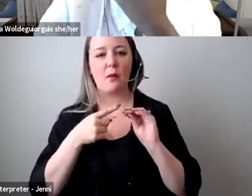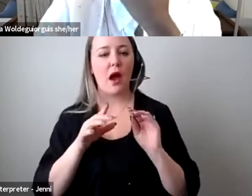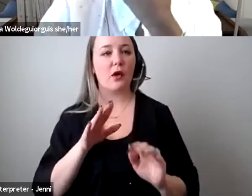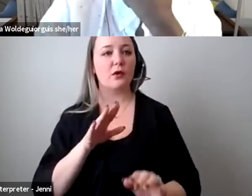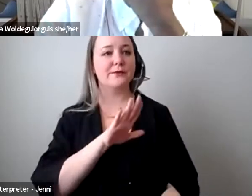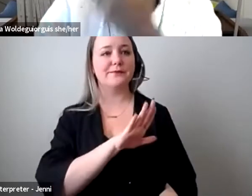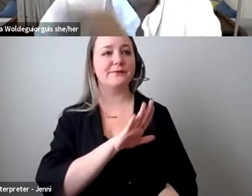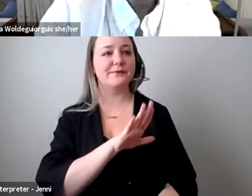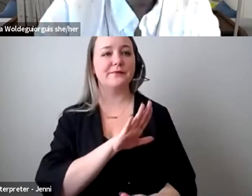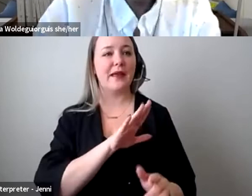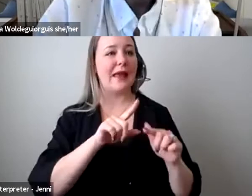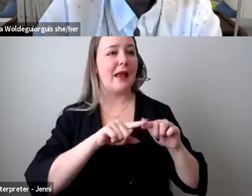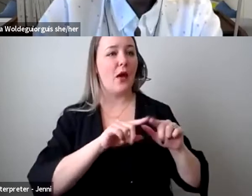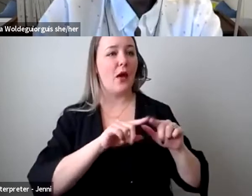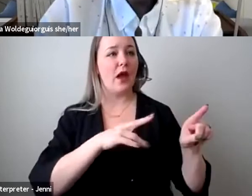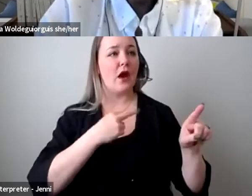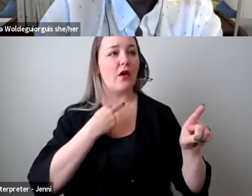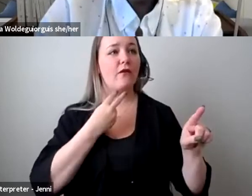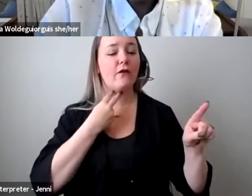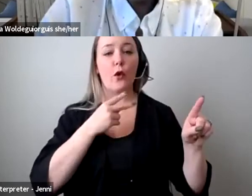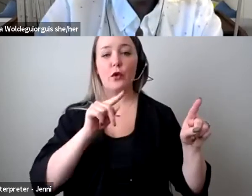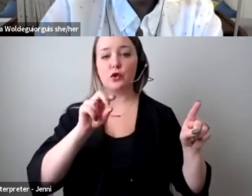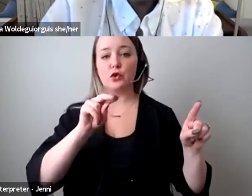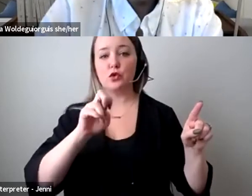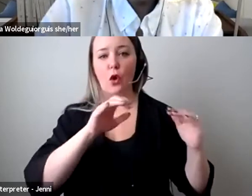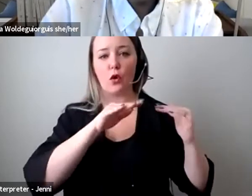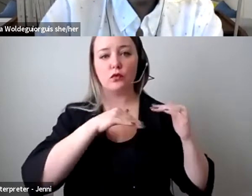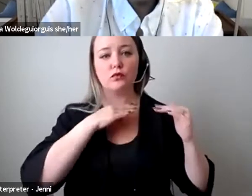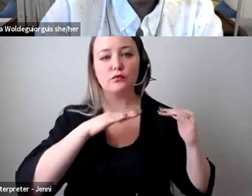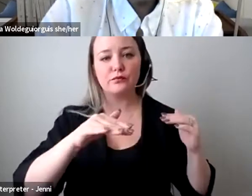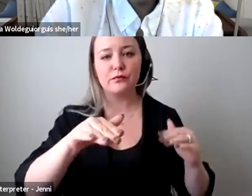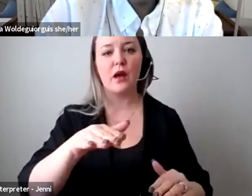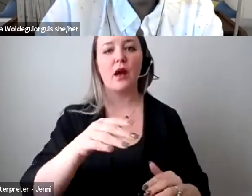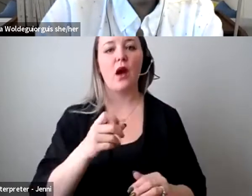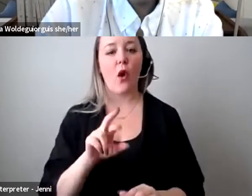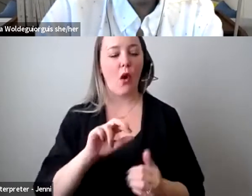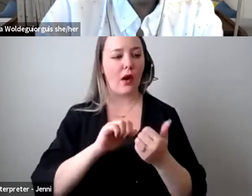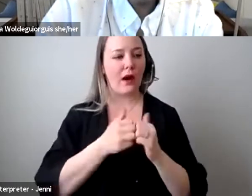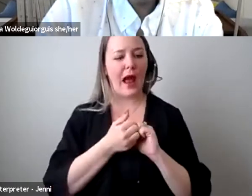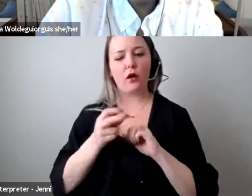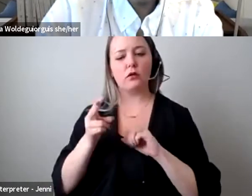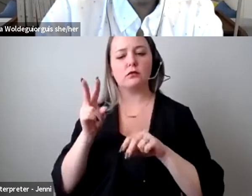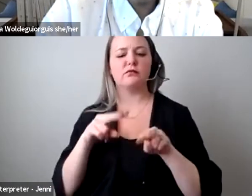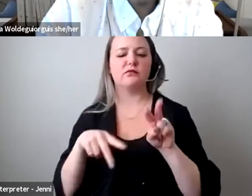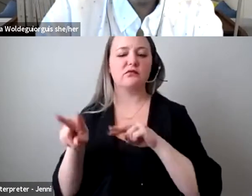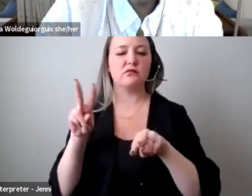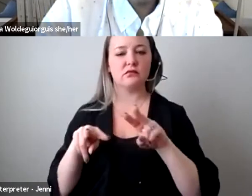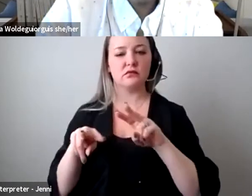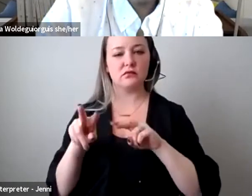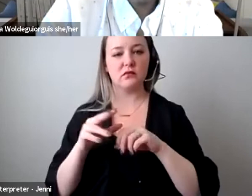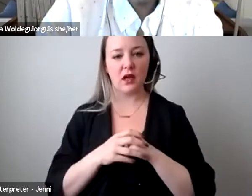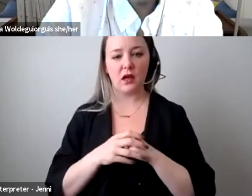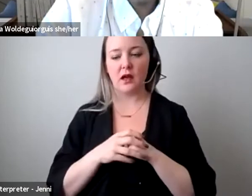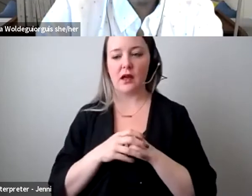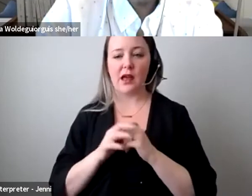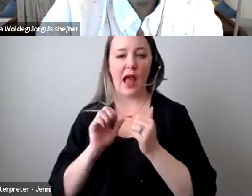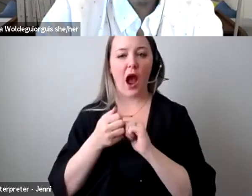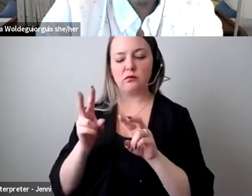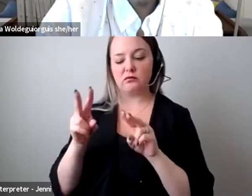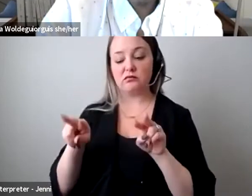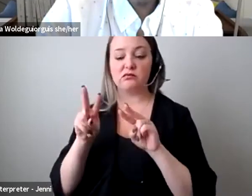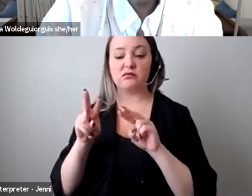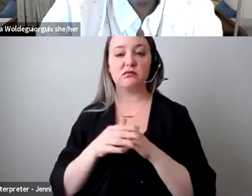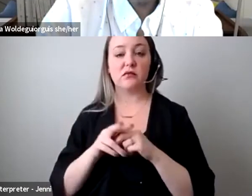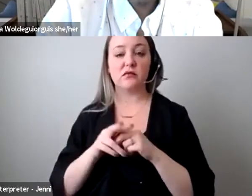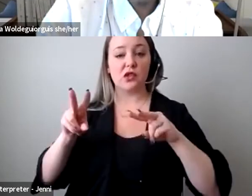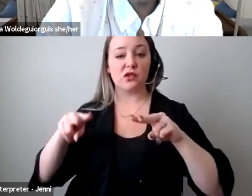voice is used, and the ways they looked at you, they just the way they looked at you during